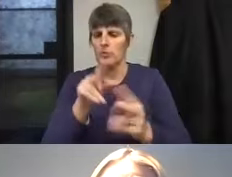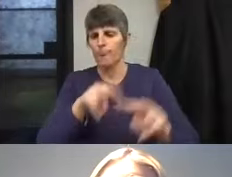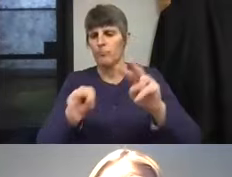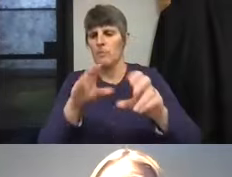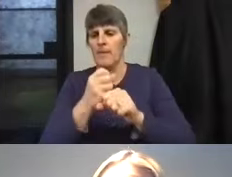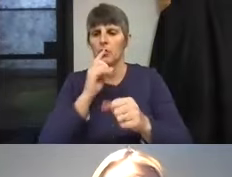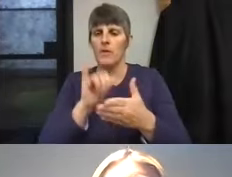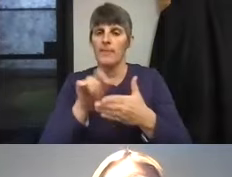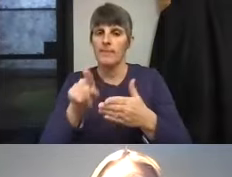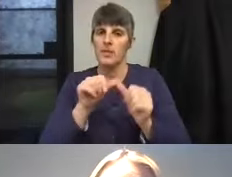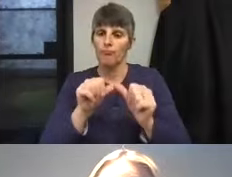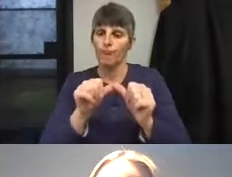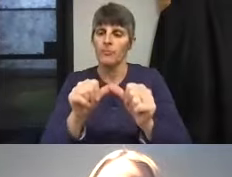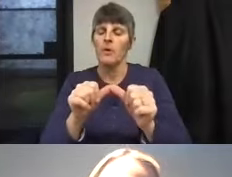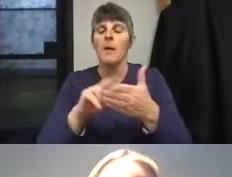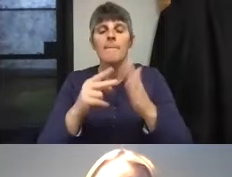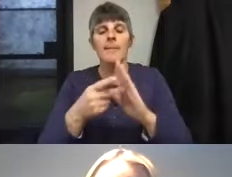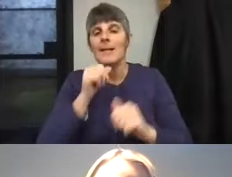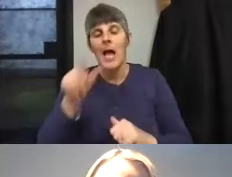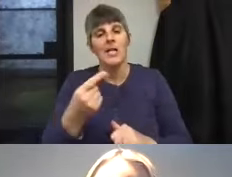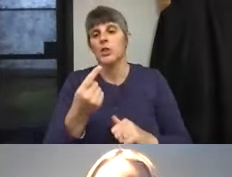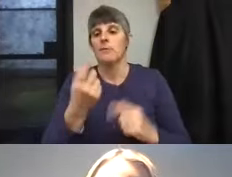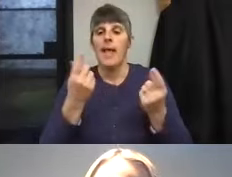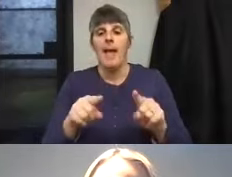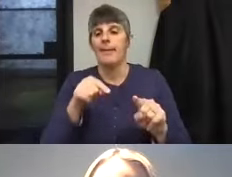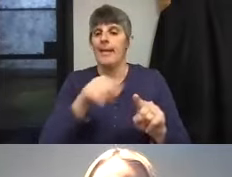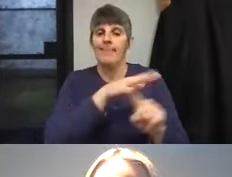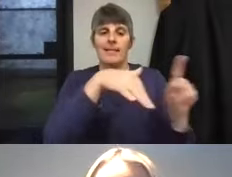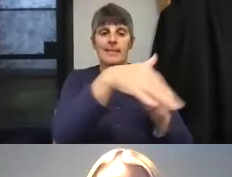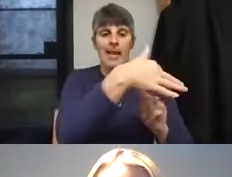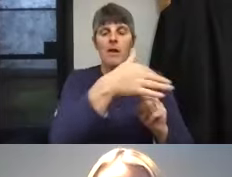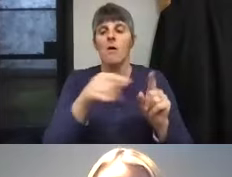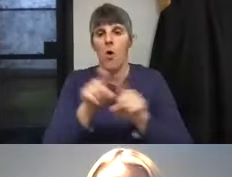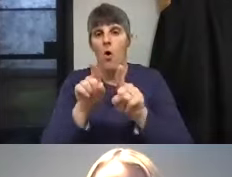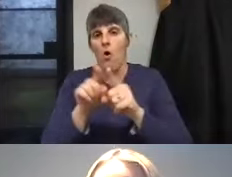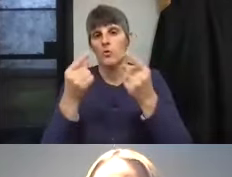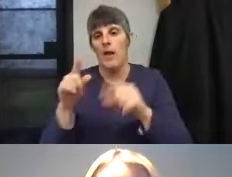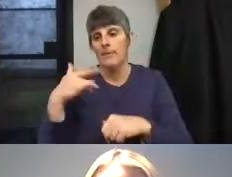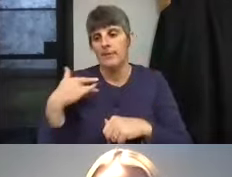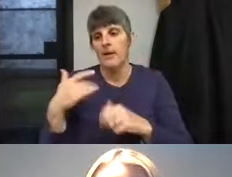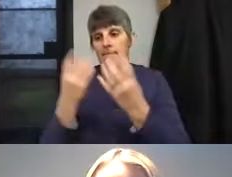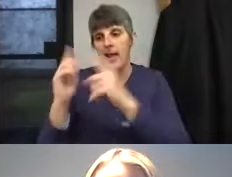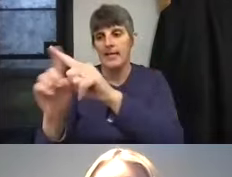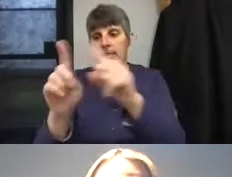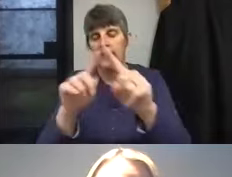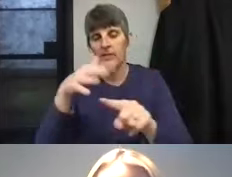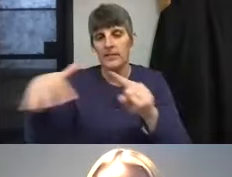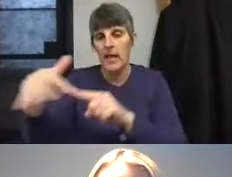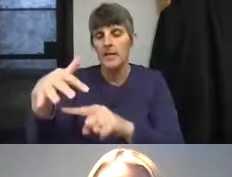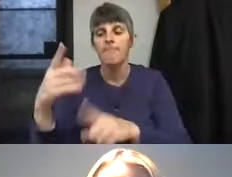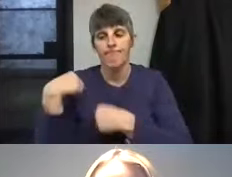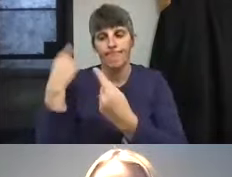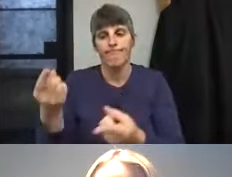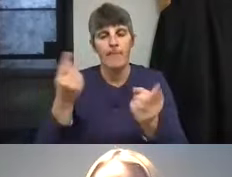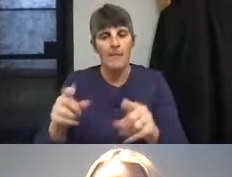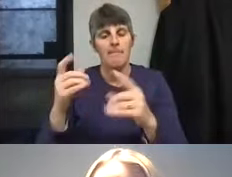things are pervasive, meaning they're not just happening in this setting. It's something that happens in lots of different settings and has been happening